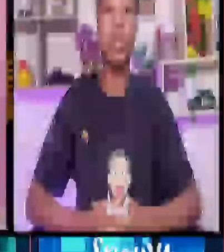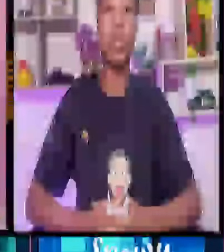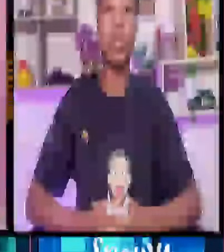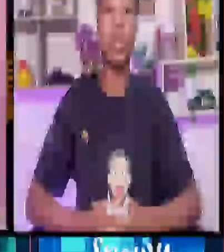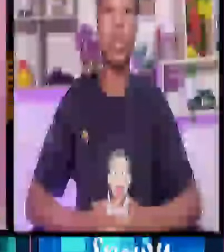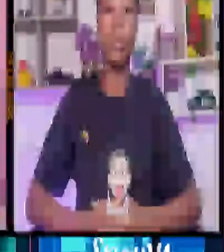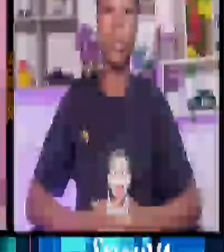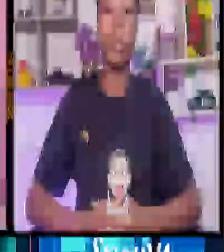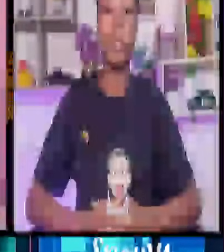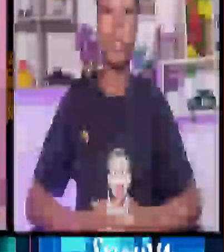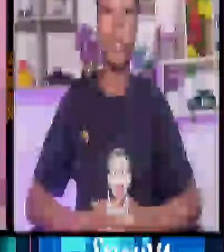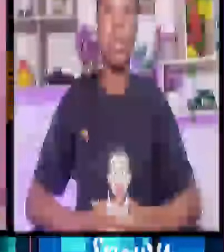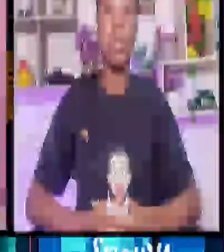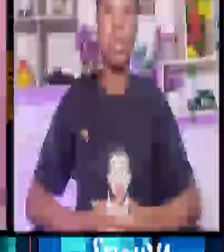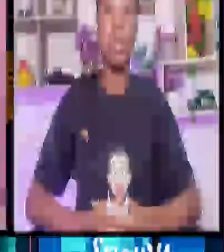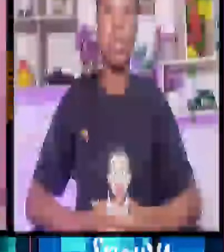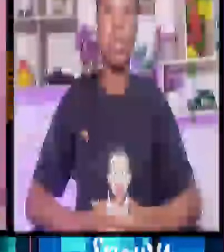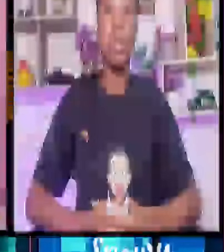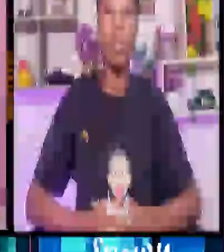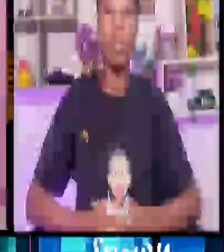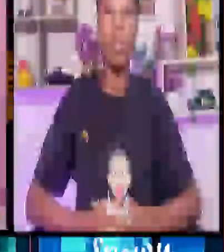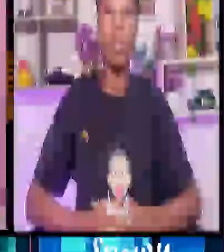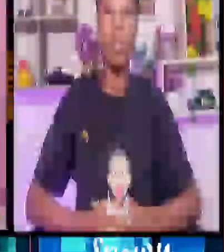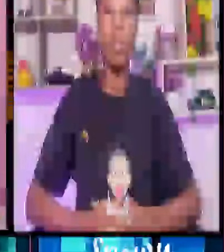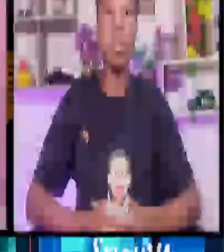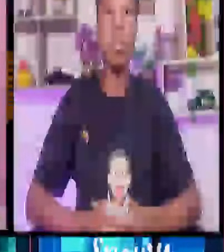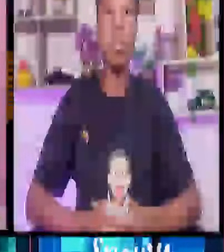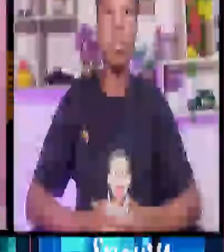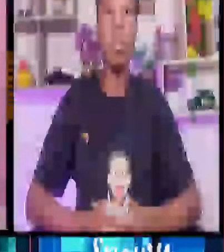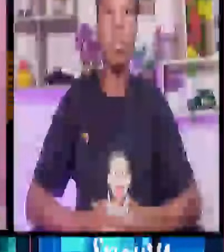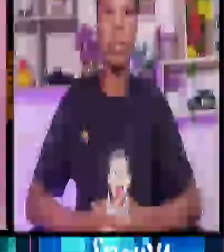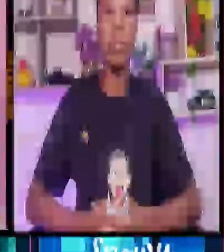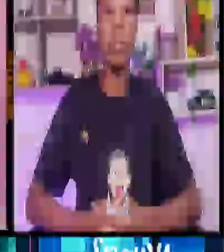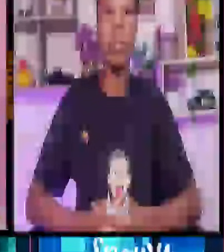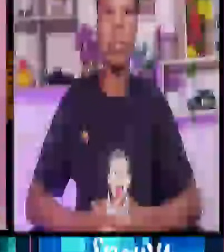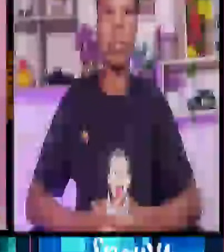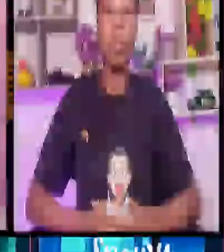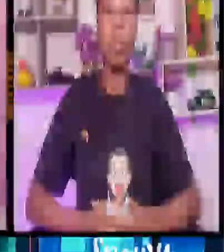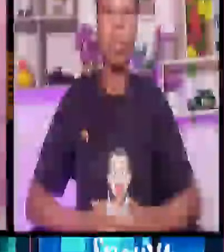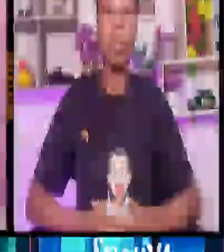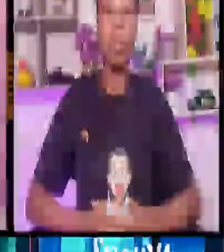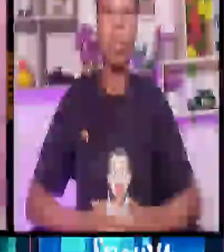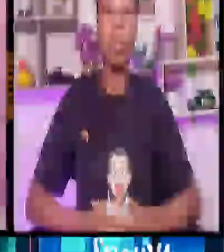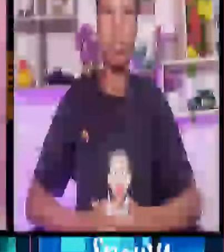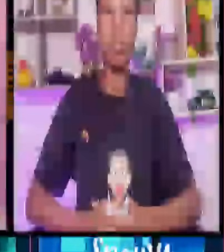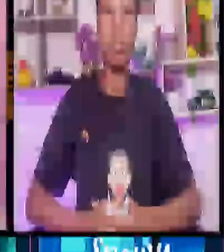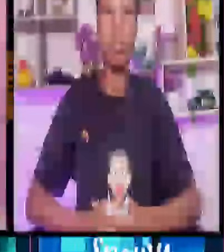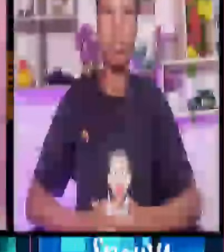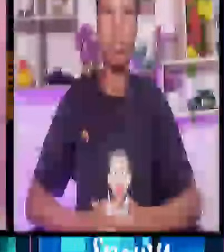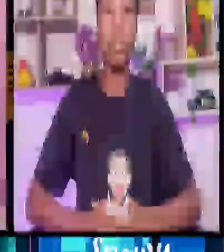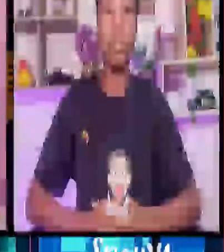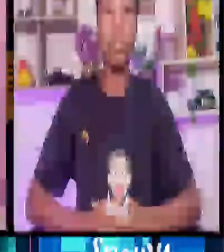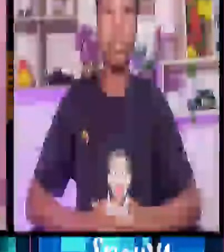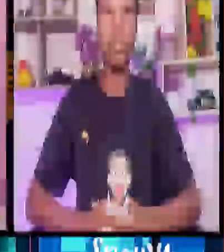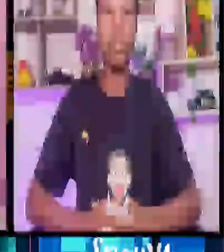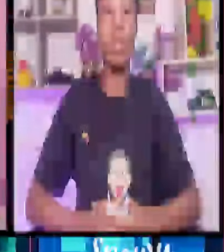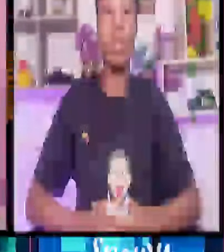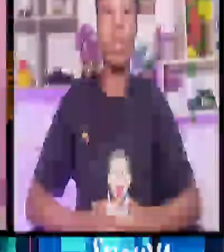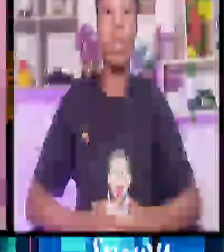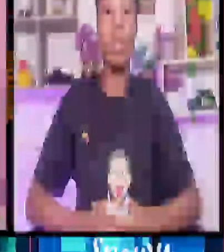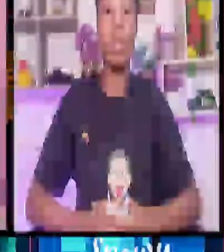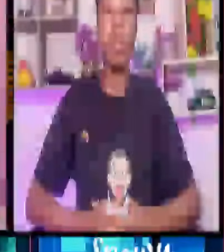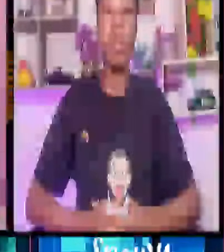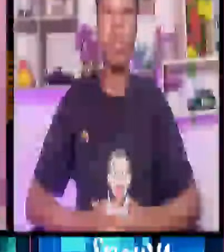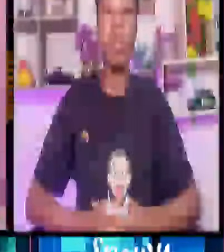TV and pretend to be holier than thou and ask me to go into my constituency. Has he been in his constituency? When was the last